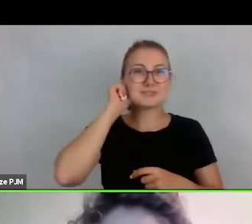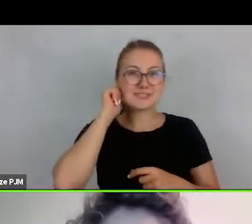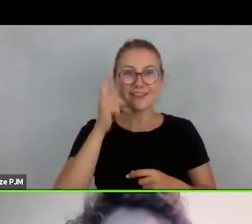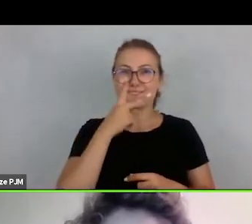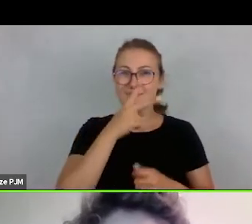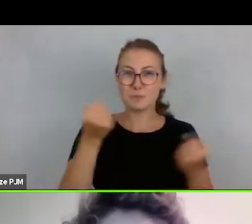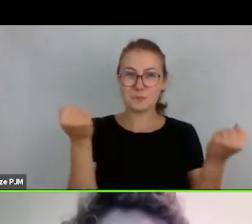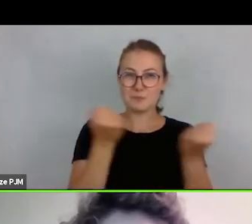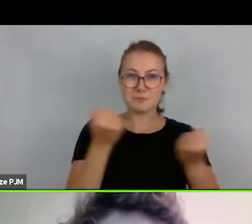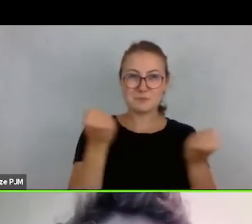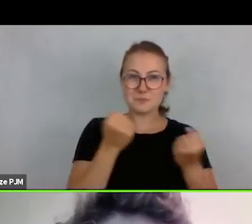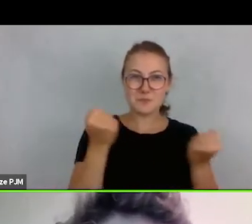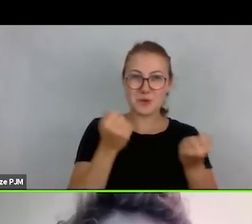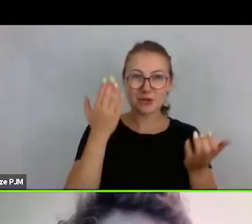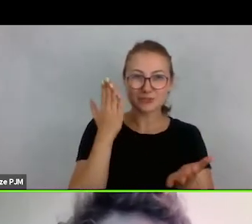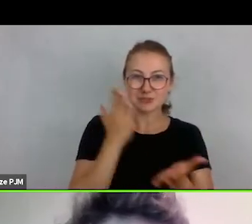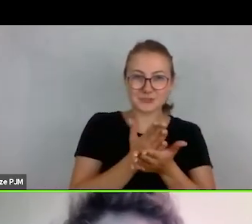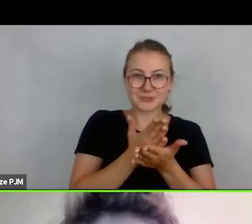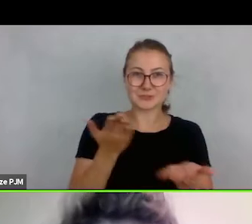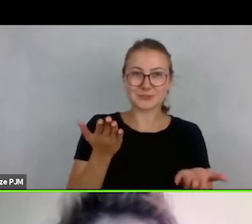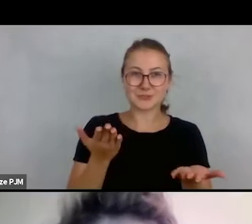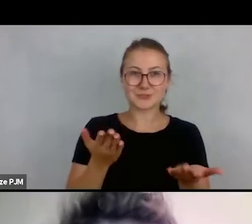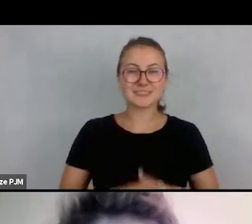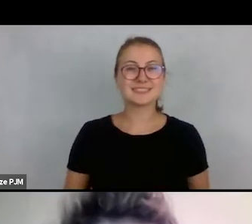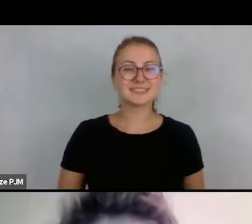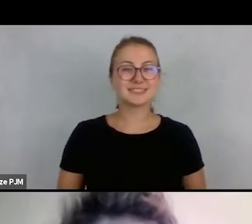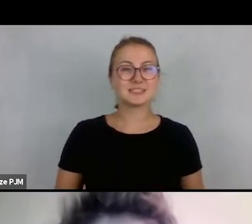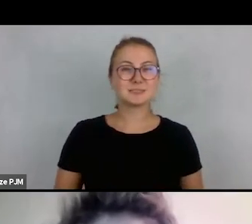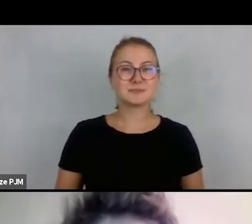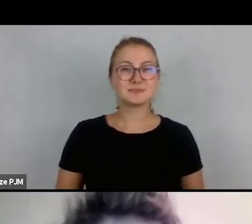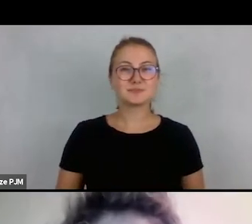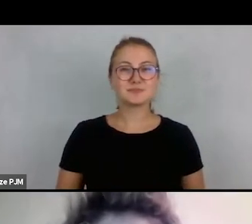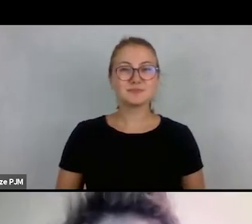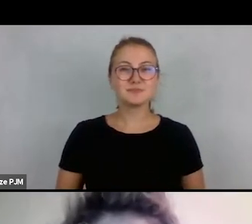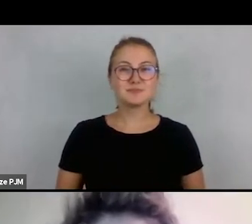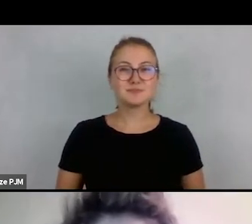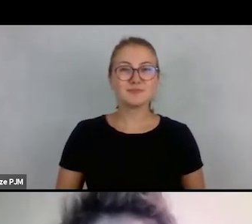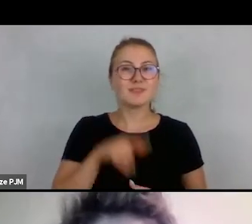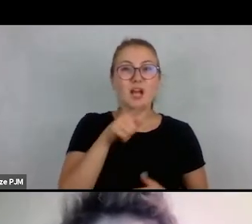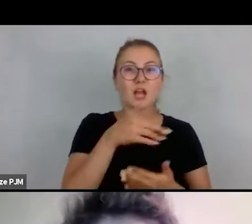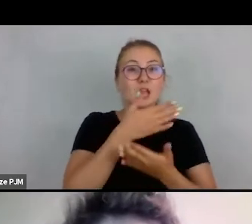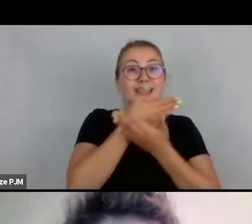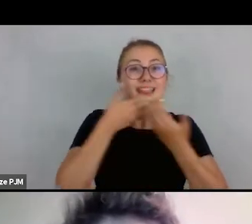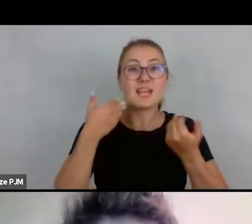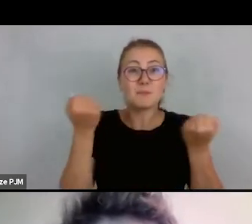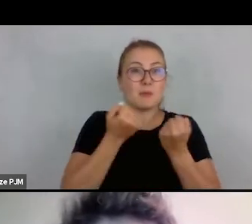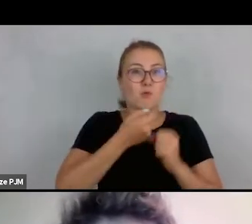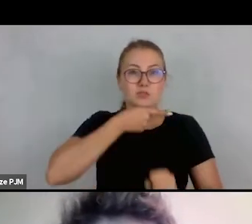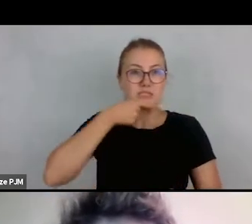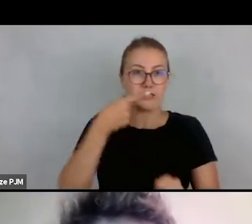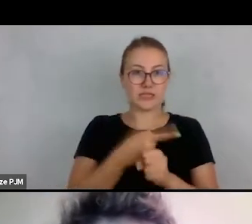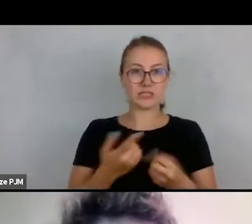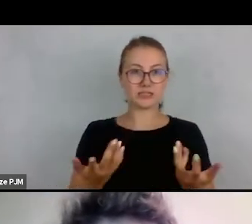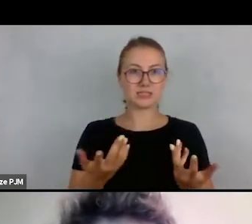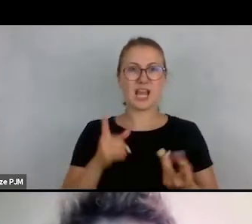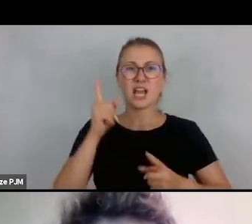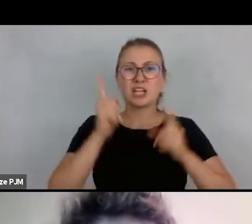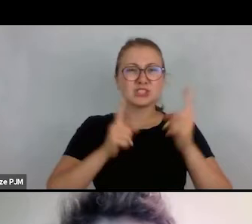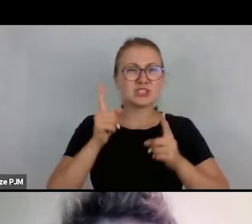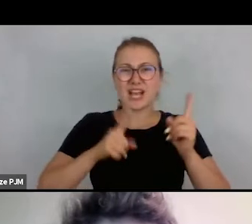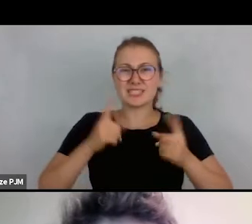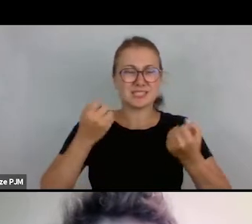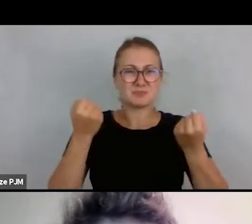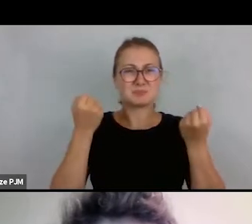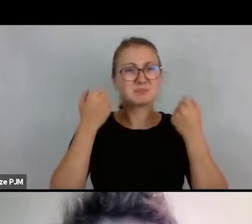And I'm like, yeah, you know, it's a child. Yeah. No, exactly. And what I'm excited by is, you know,